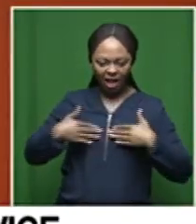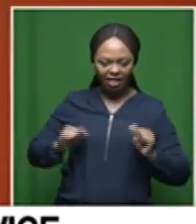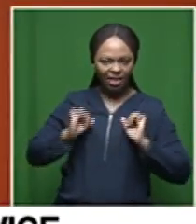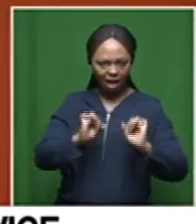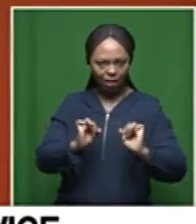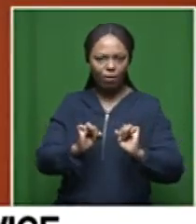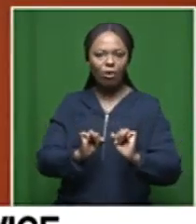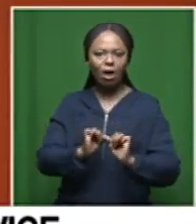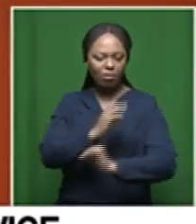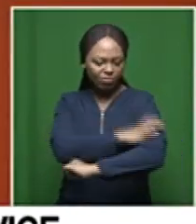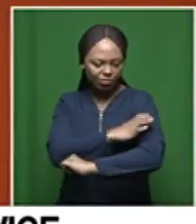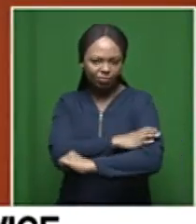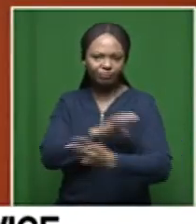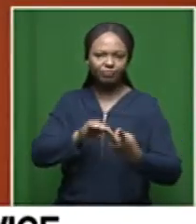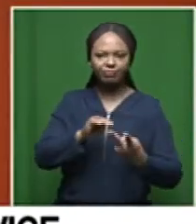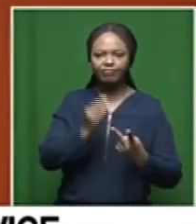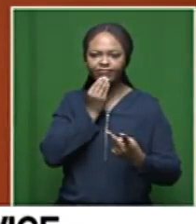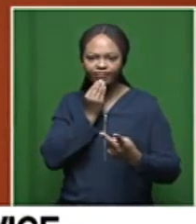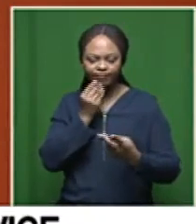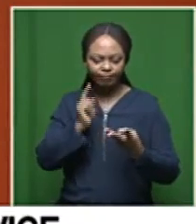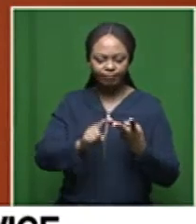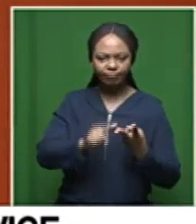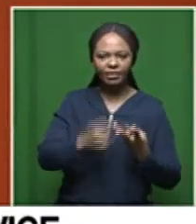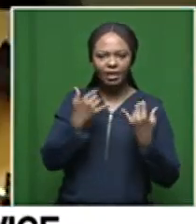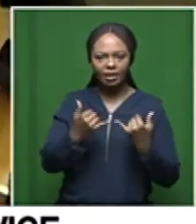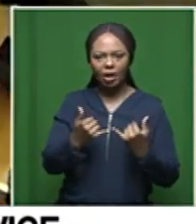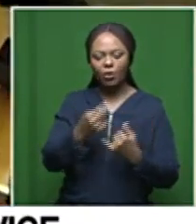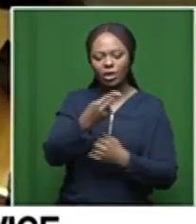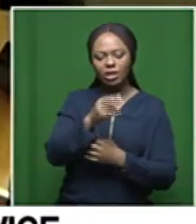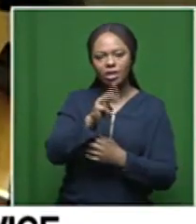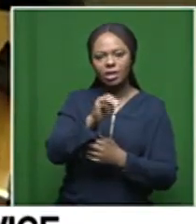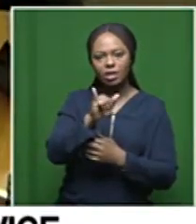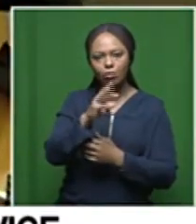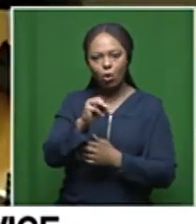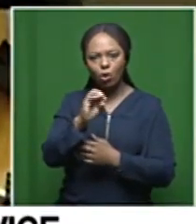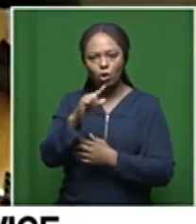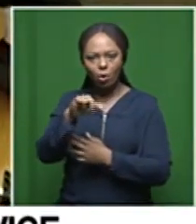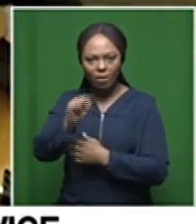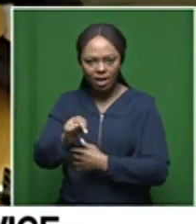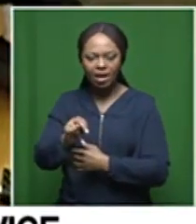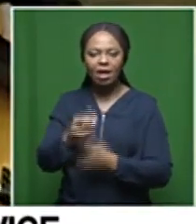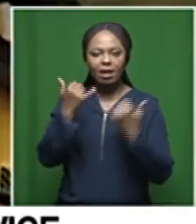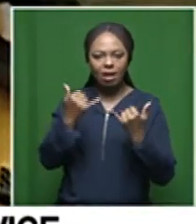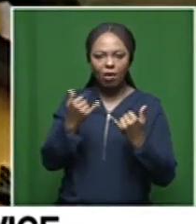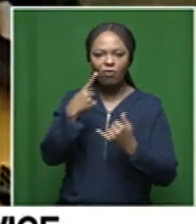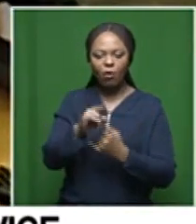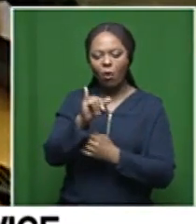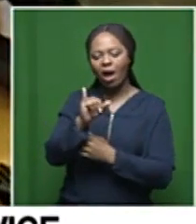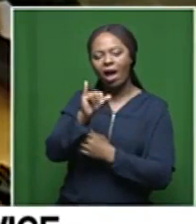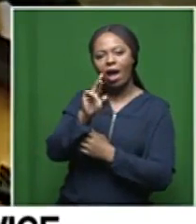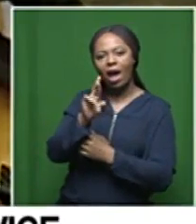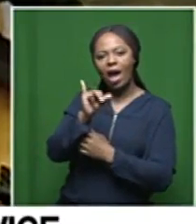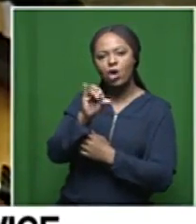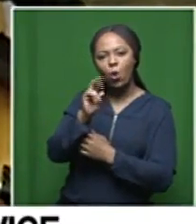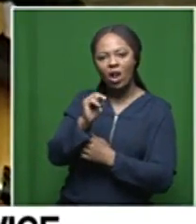check their hemoglobin. And recently we also introduced a ferritin test, which is a more detailed test for iron. And